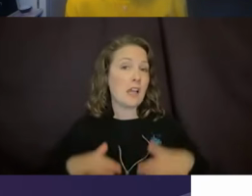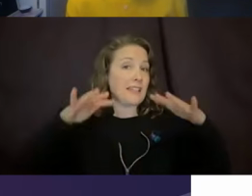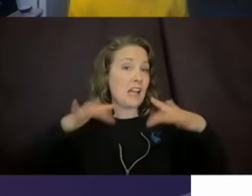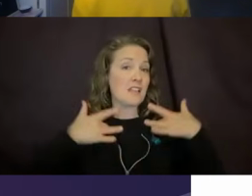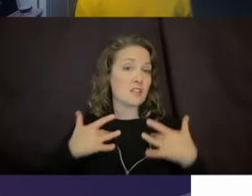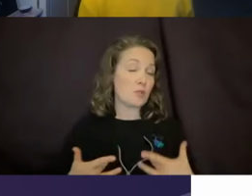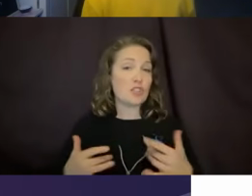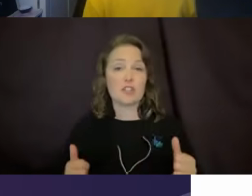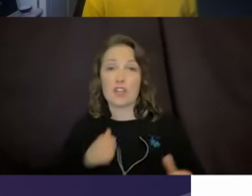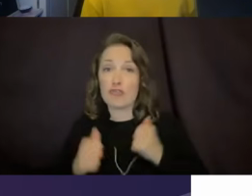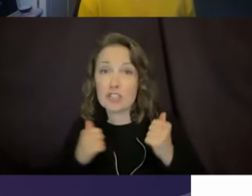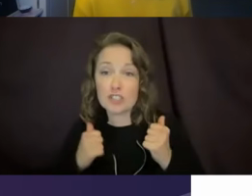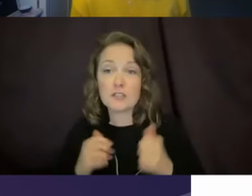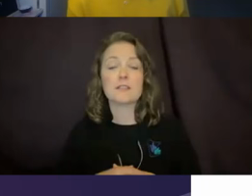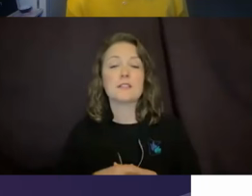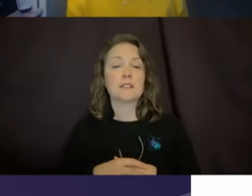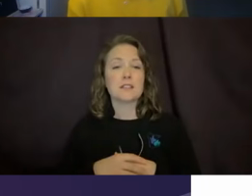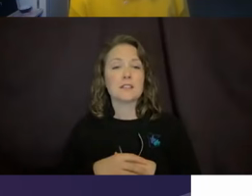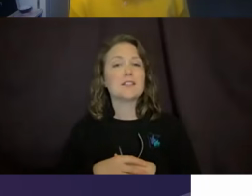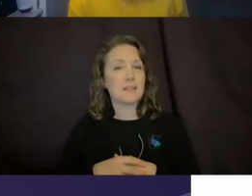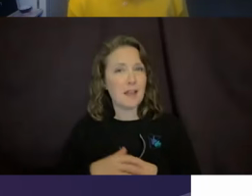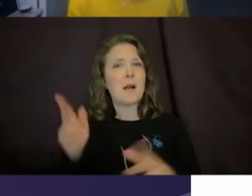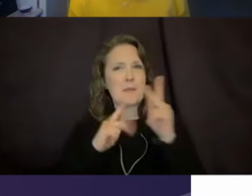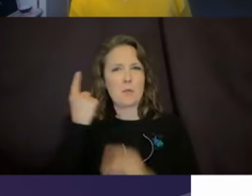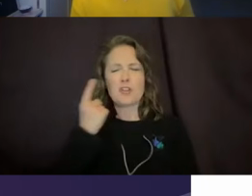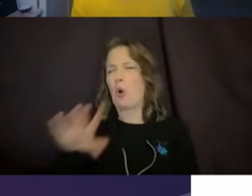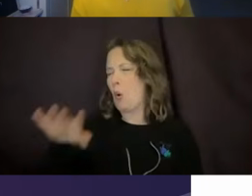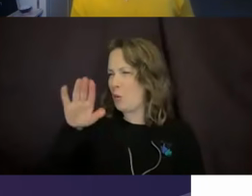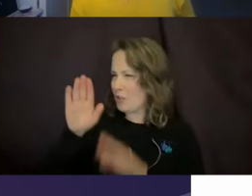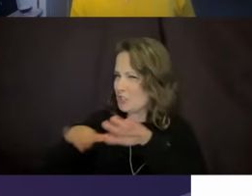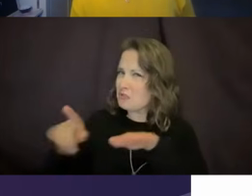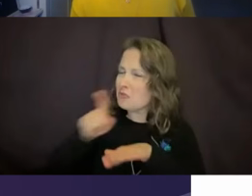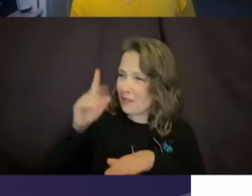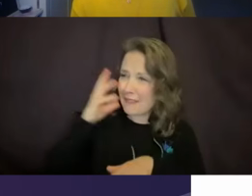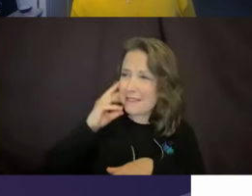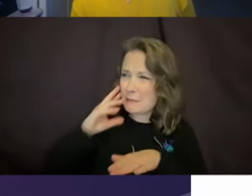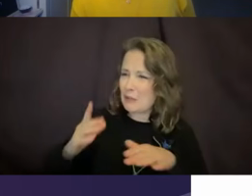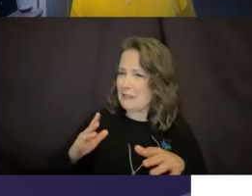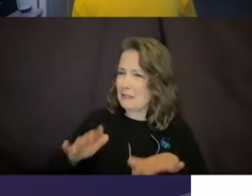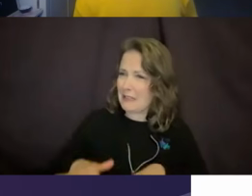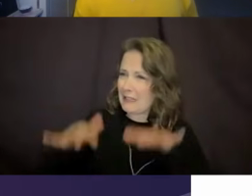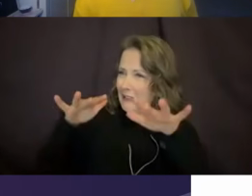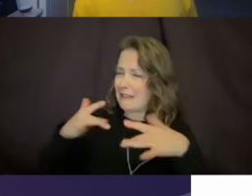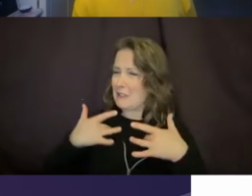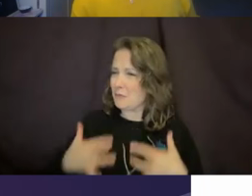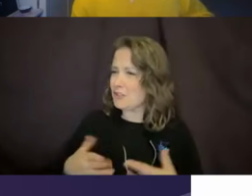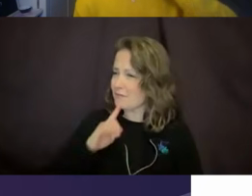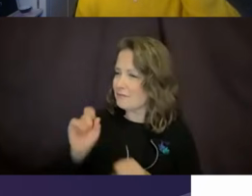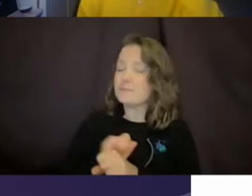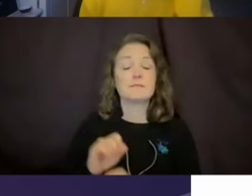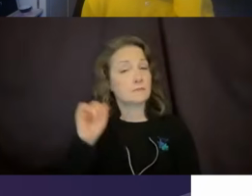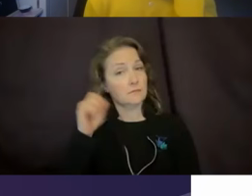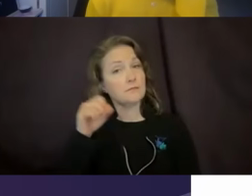some things that some people wonder, like, oh, can children really experience anxiety or depression? And I think that definitely